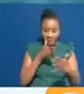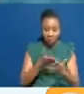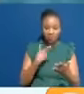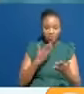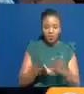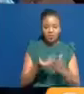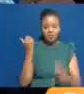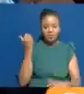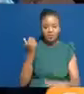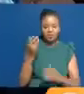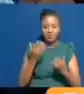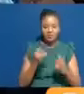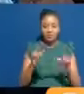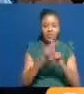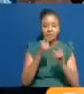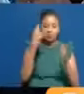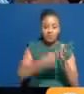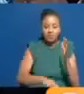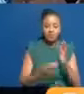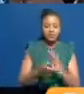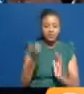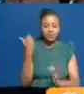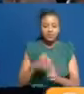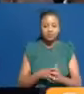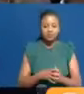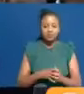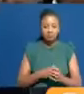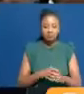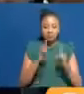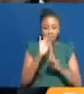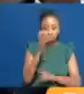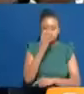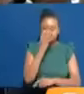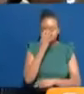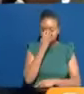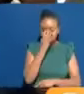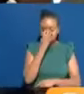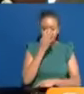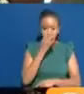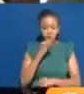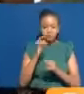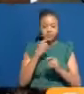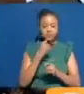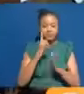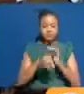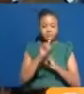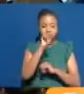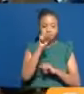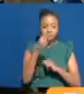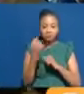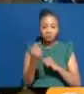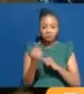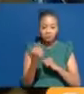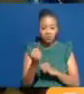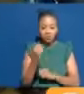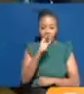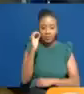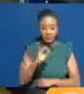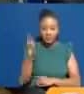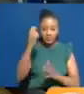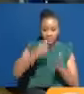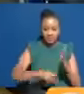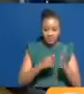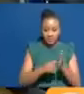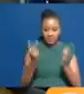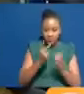ushuru. In defense of the Finance Act, President Ruto said the 1.5% tax imposed on salaried Kenyans and their